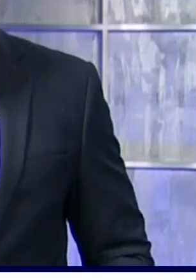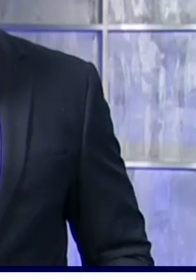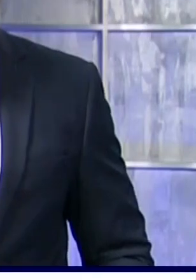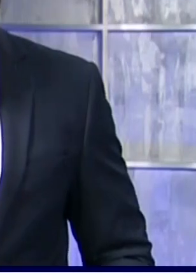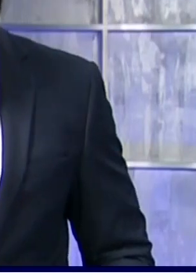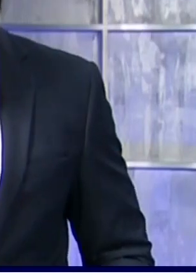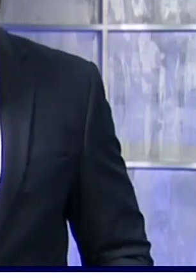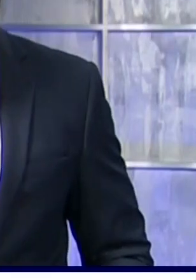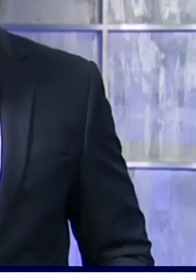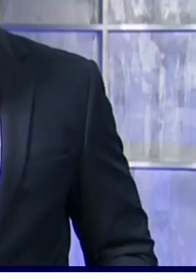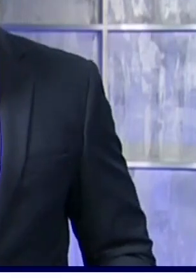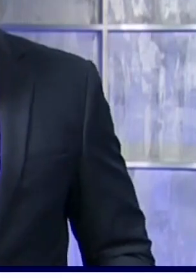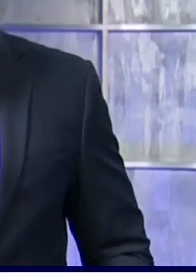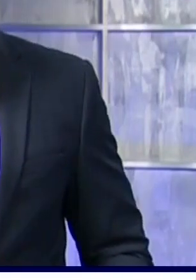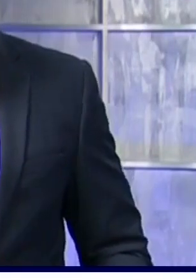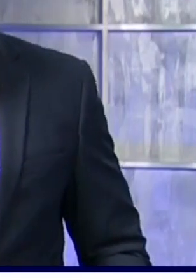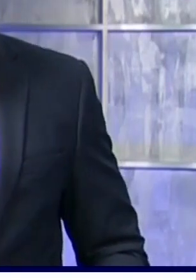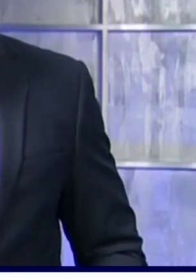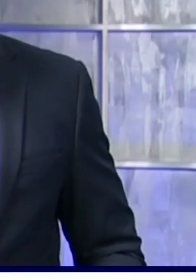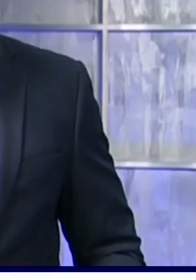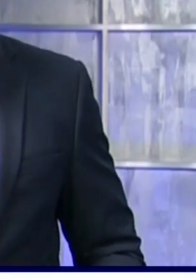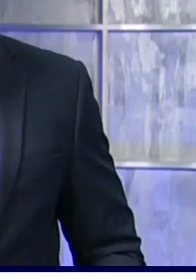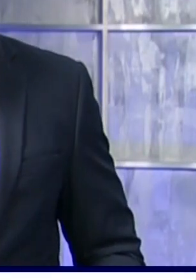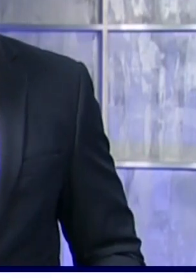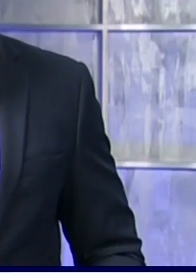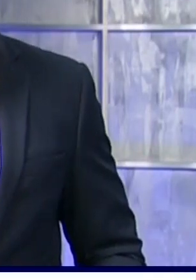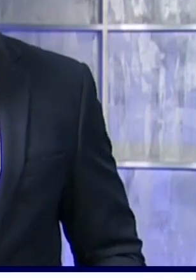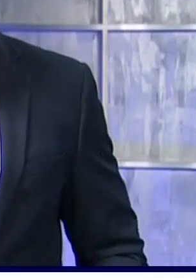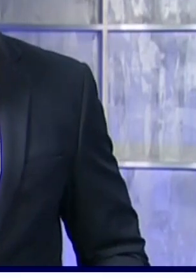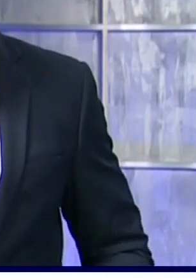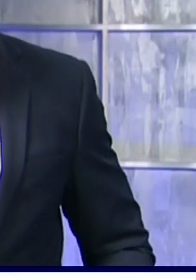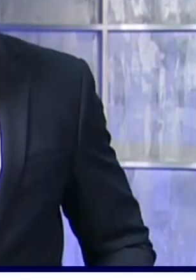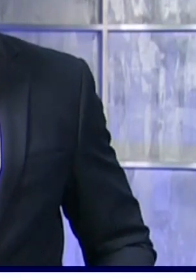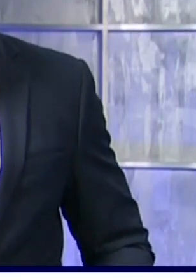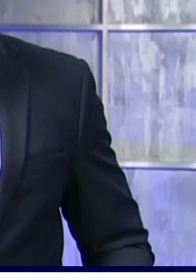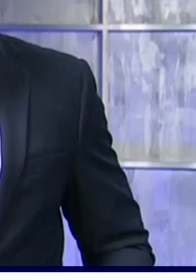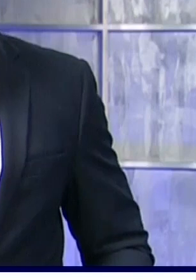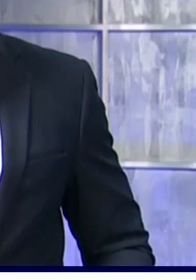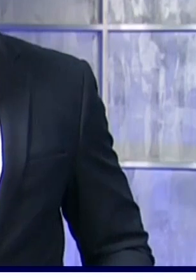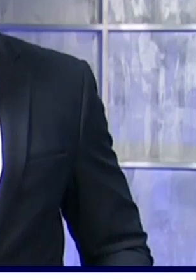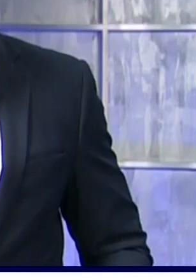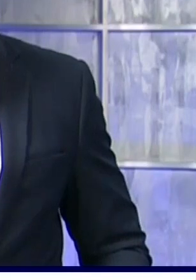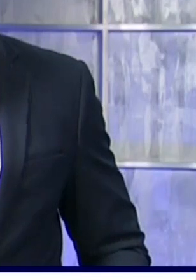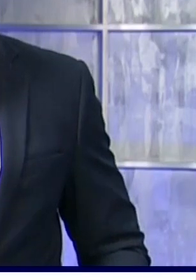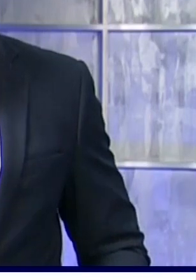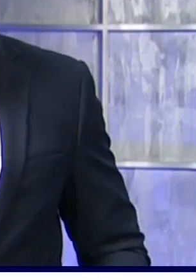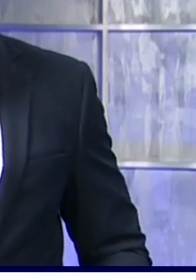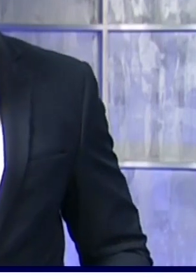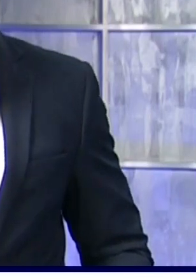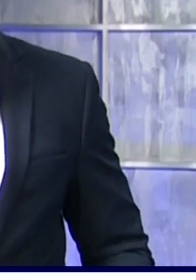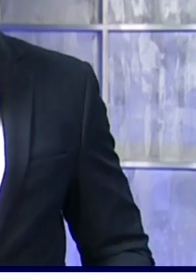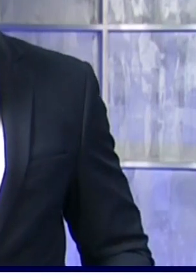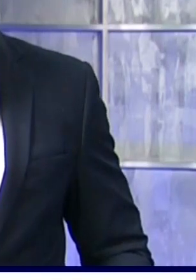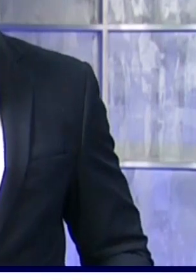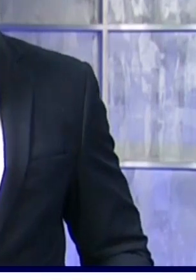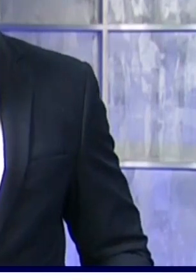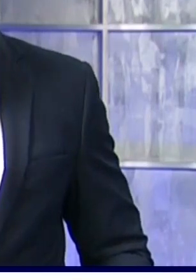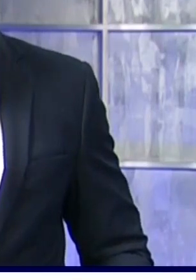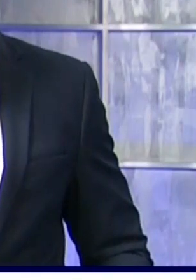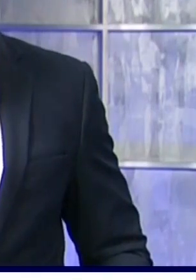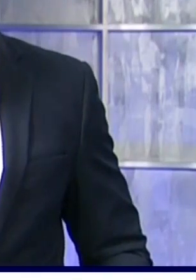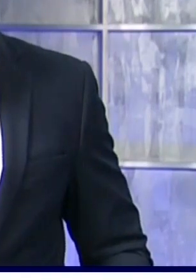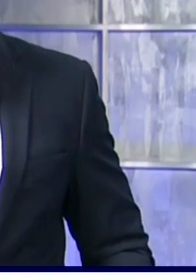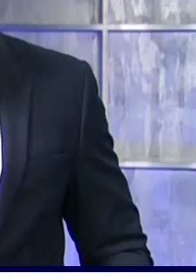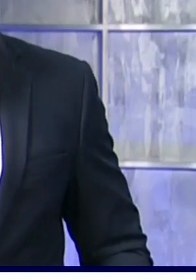Recycling extinguished. Senators debate changes to the customs legislation. And coming up in sports, Gill signals the end of his